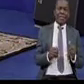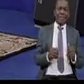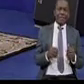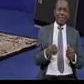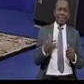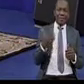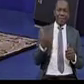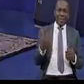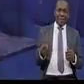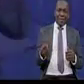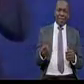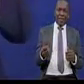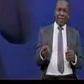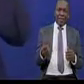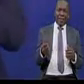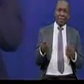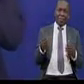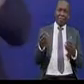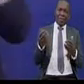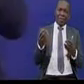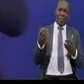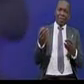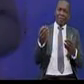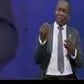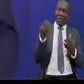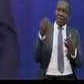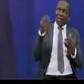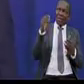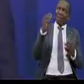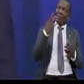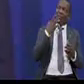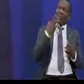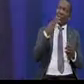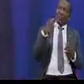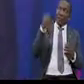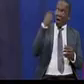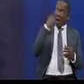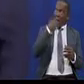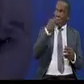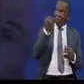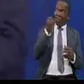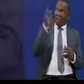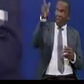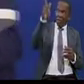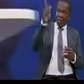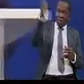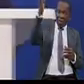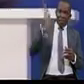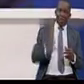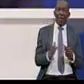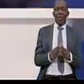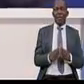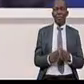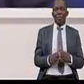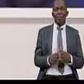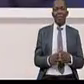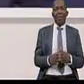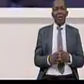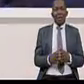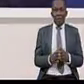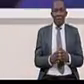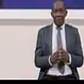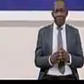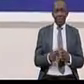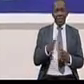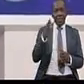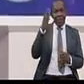favorable eyes of the Lord. But the reason why the worthies of old had success